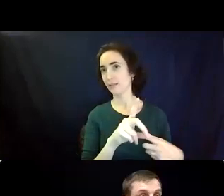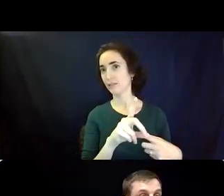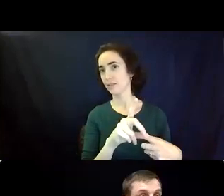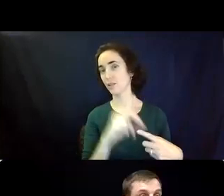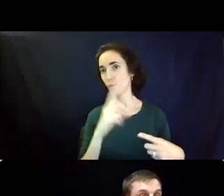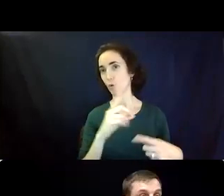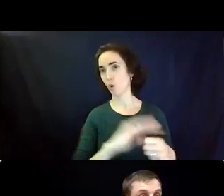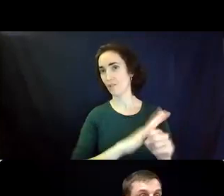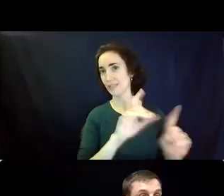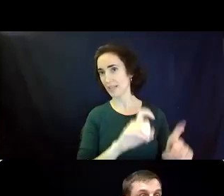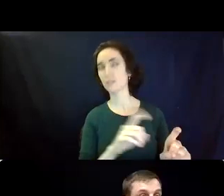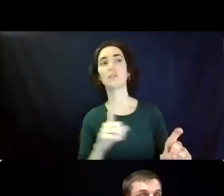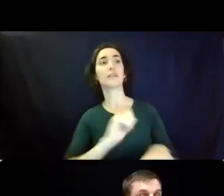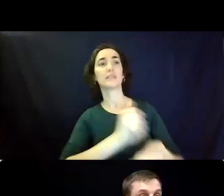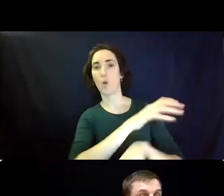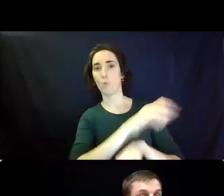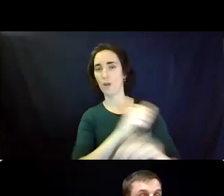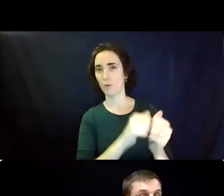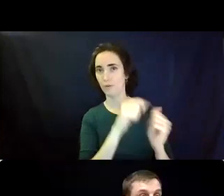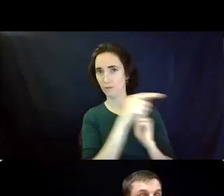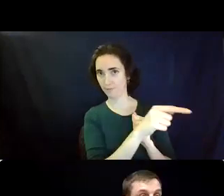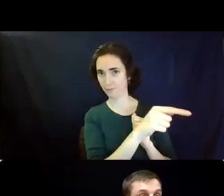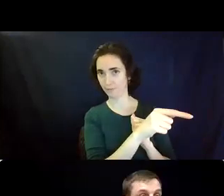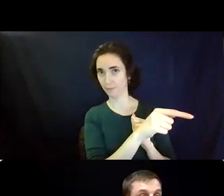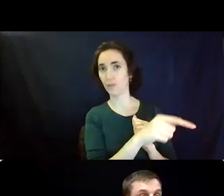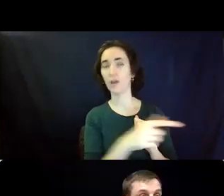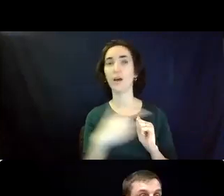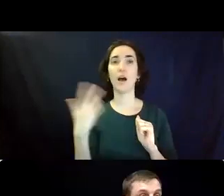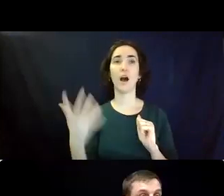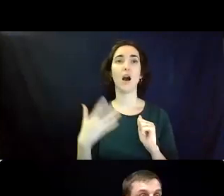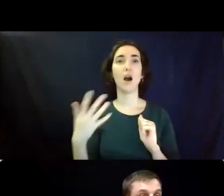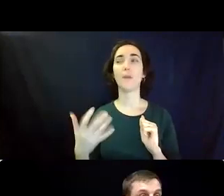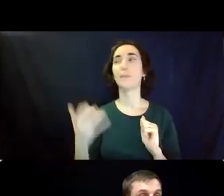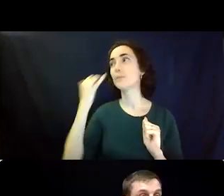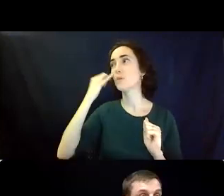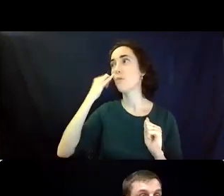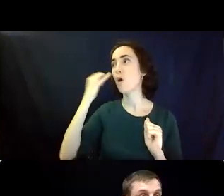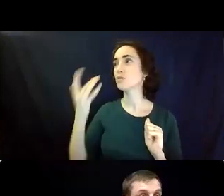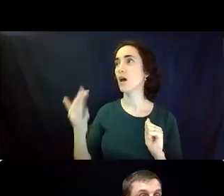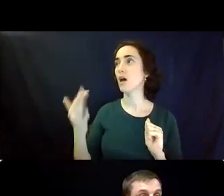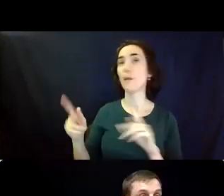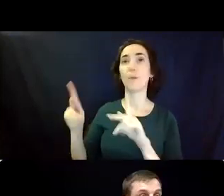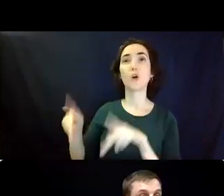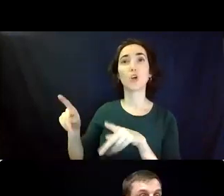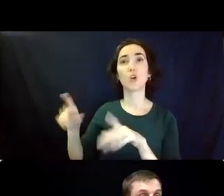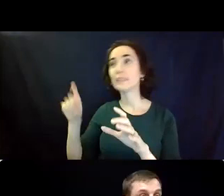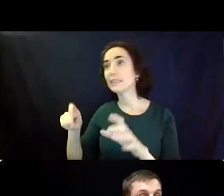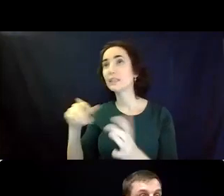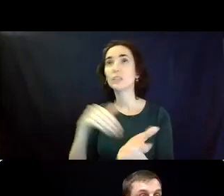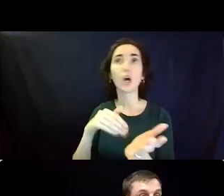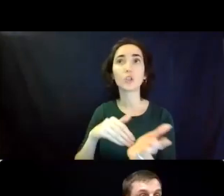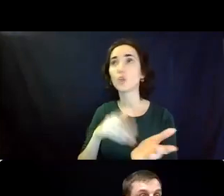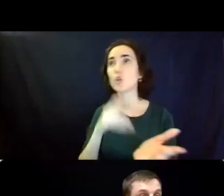testing. If someone needs to find a doctor who does that, they can call